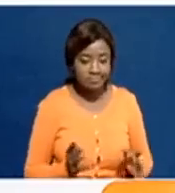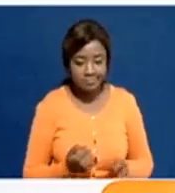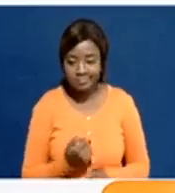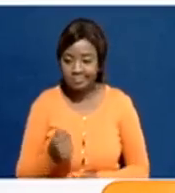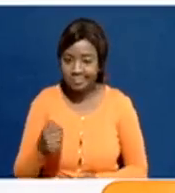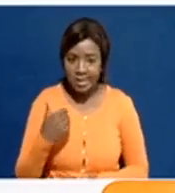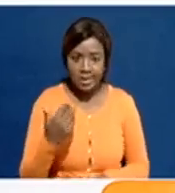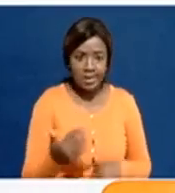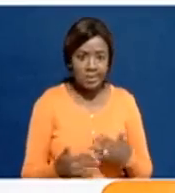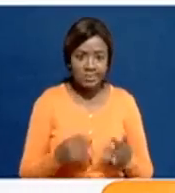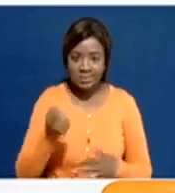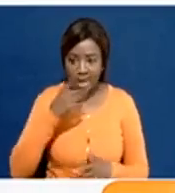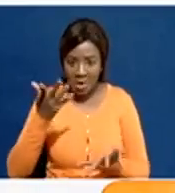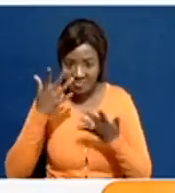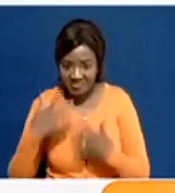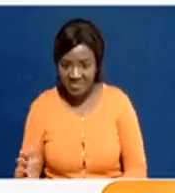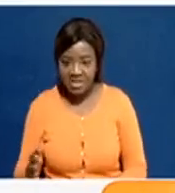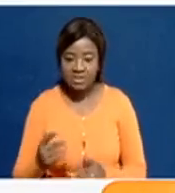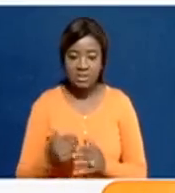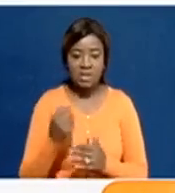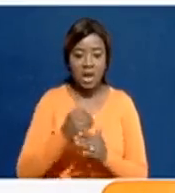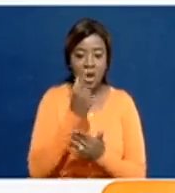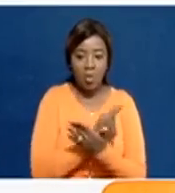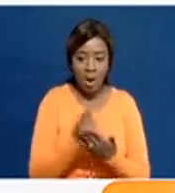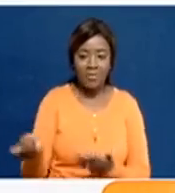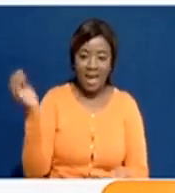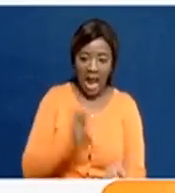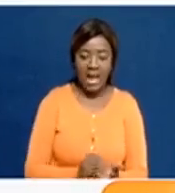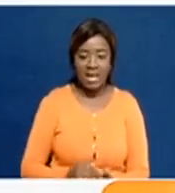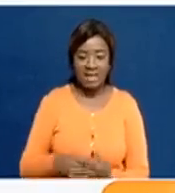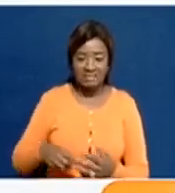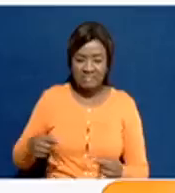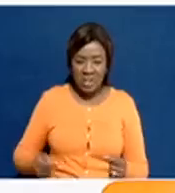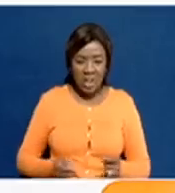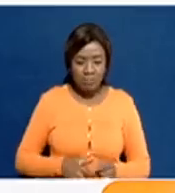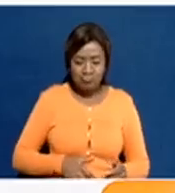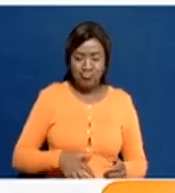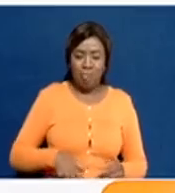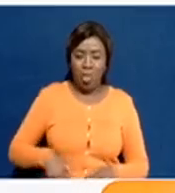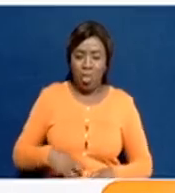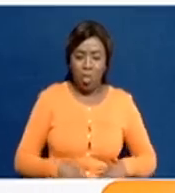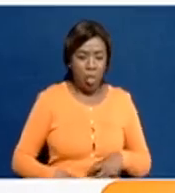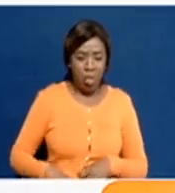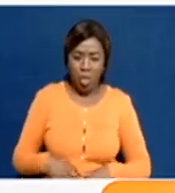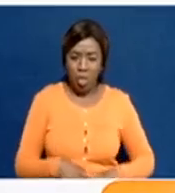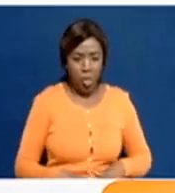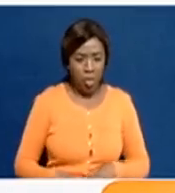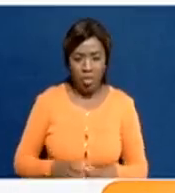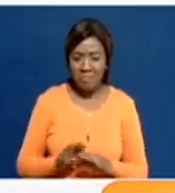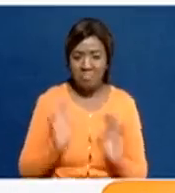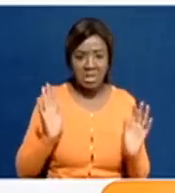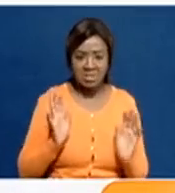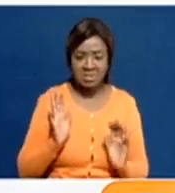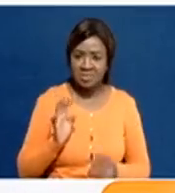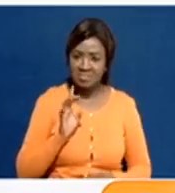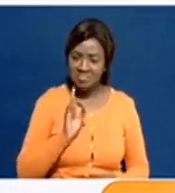it's gone, after I finish the medication, maybe another 1 week, it comes back. It was basically just bloating. So when you decided